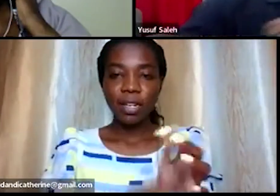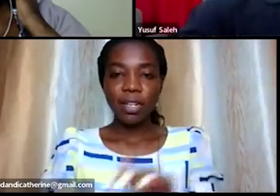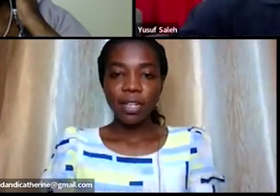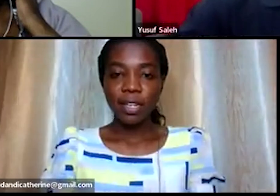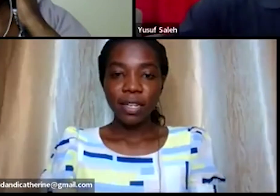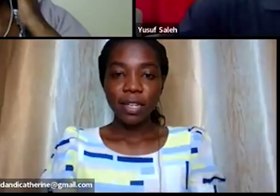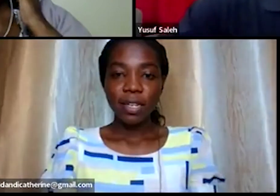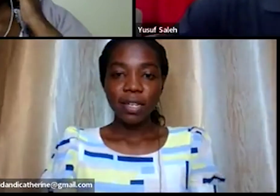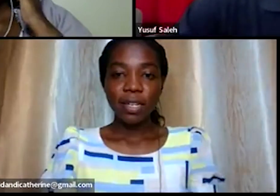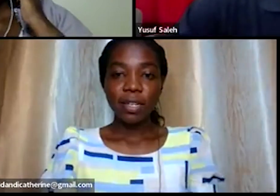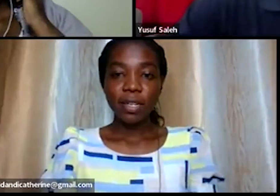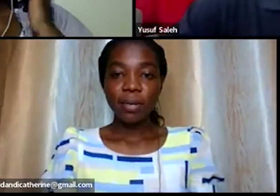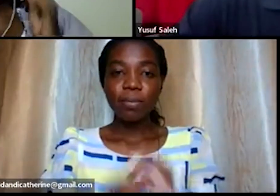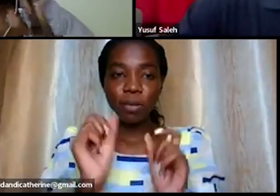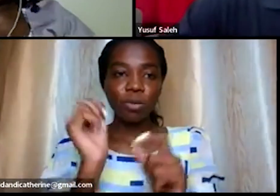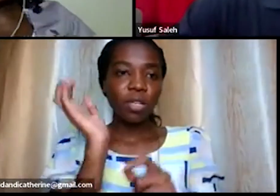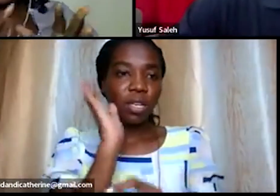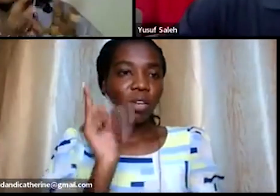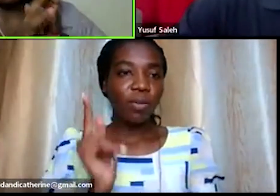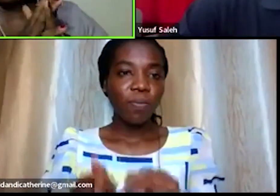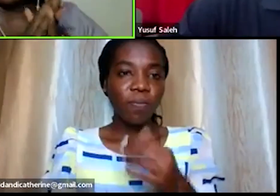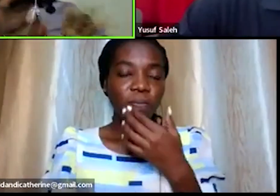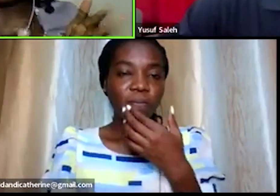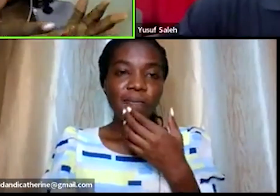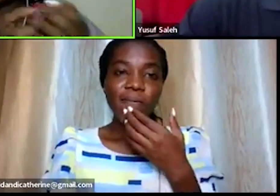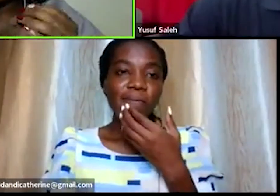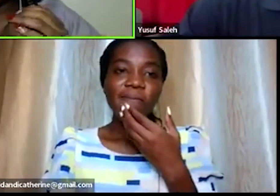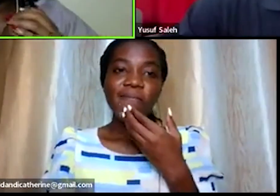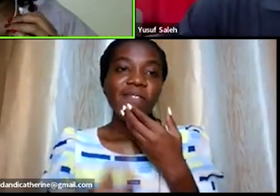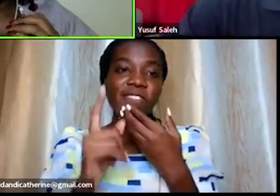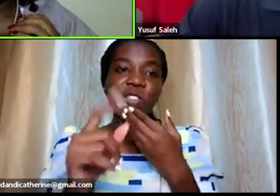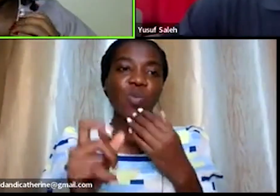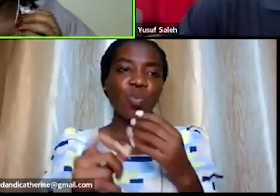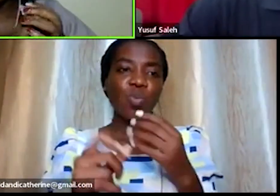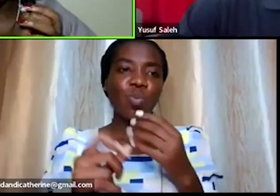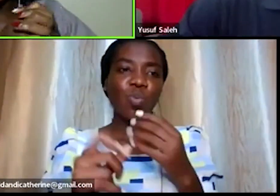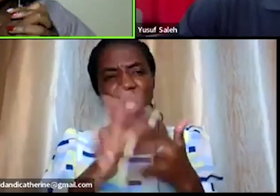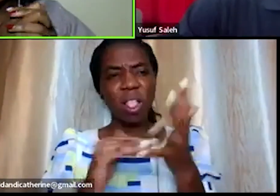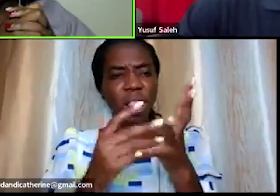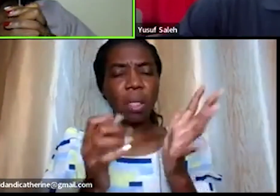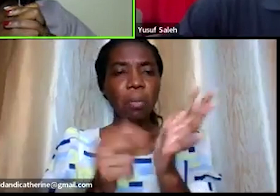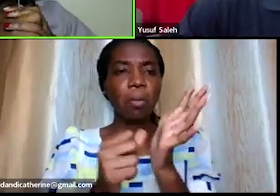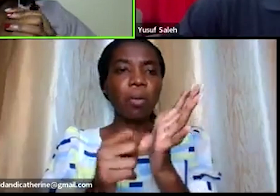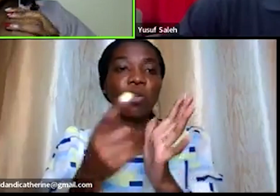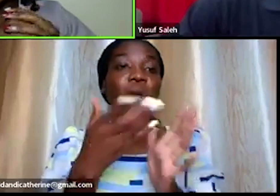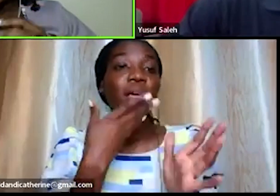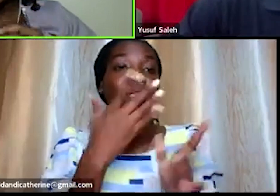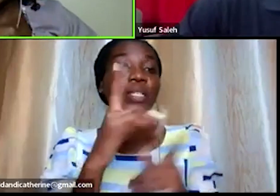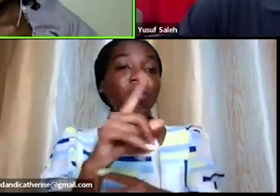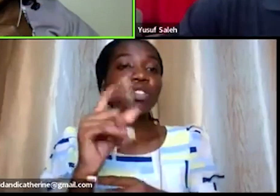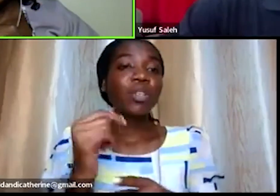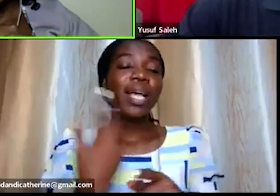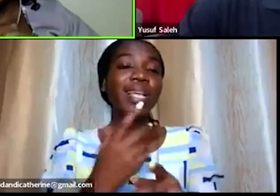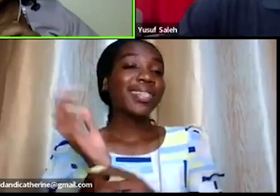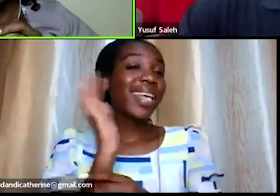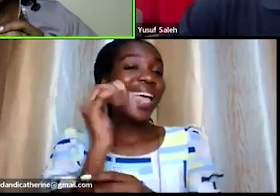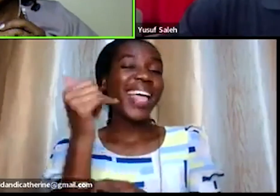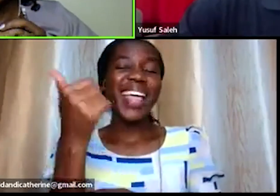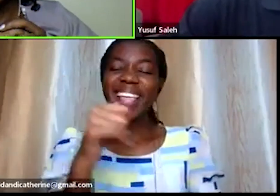I can hear you. Okay, yeah, you were still buffering, but maybe you can answer the question. We did not hear anything you said.